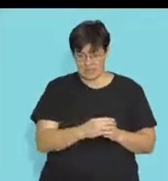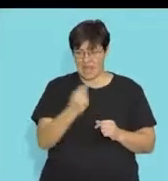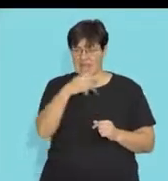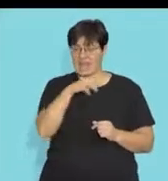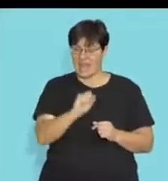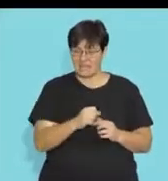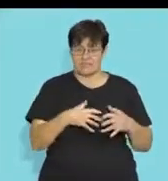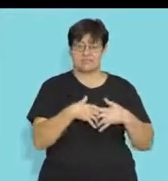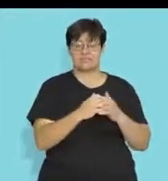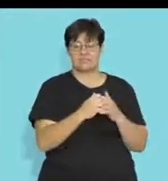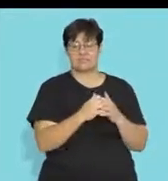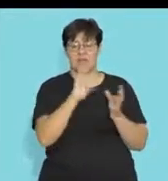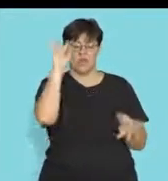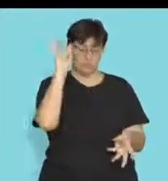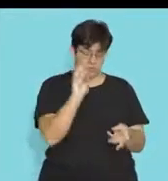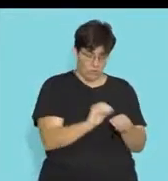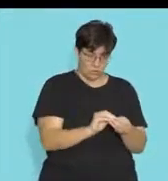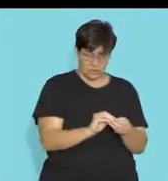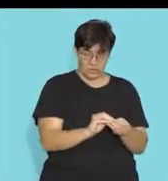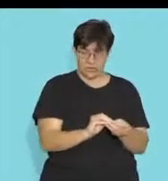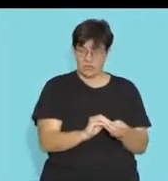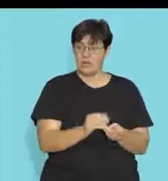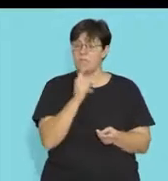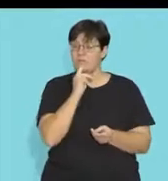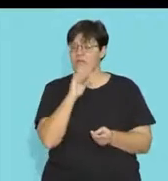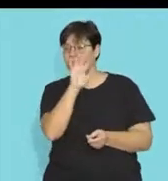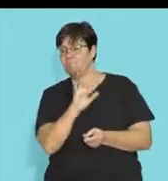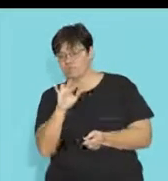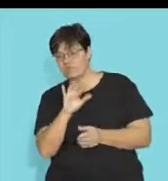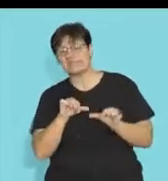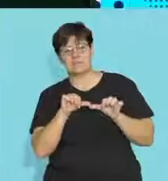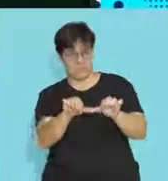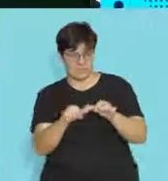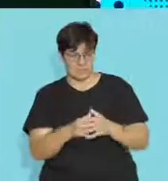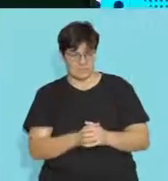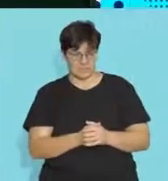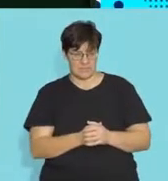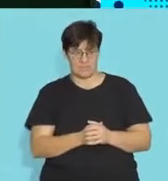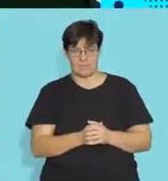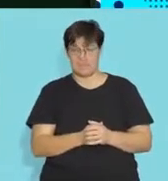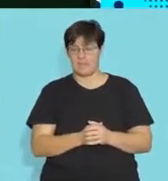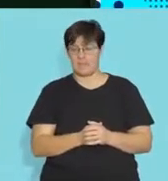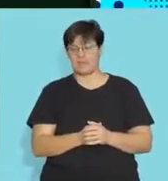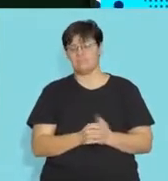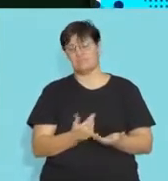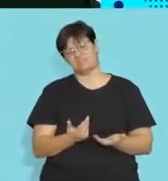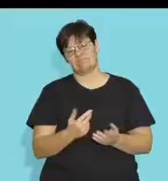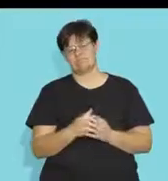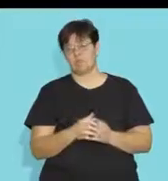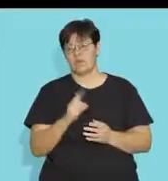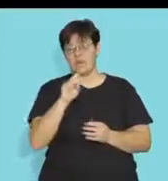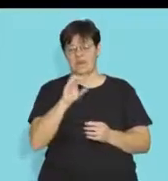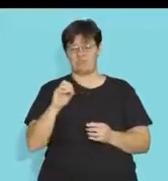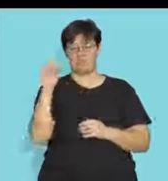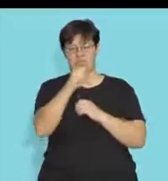substances or gases that make up the total atmosphere remain approximately the same. Of recent, in the